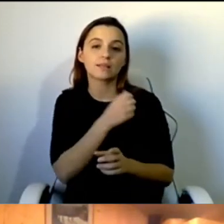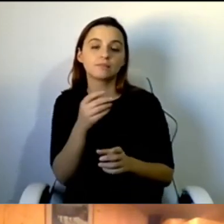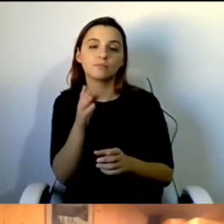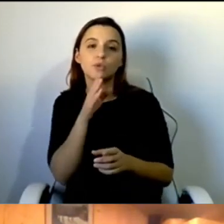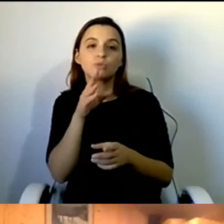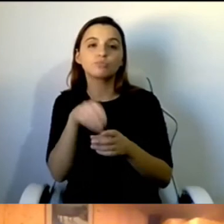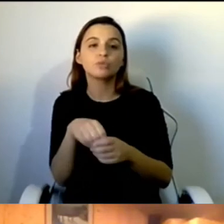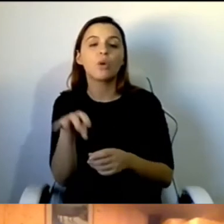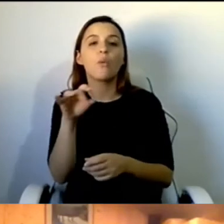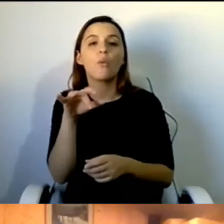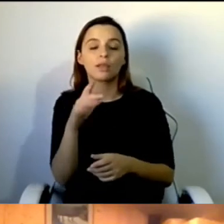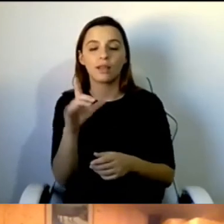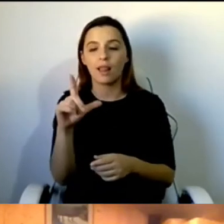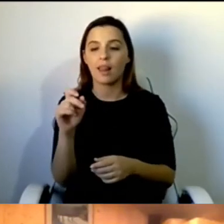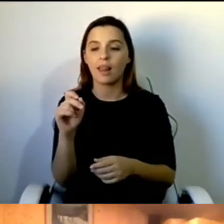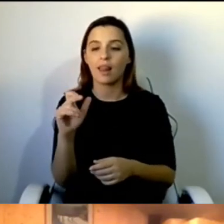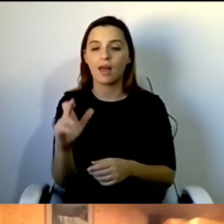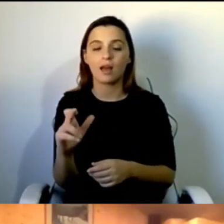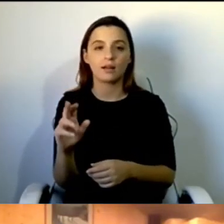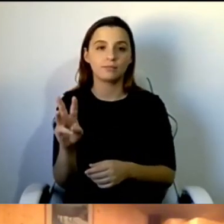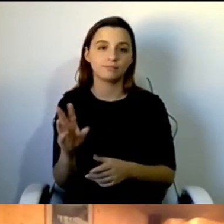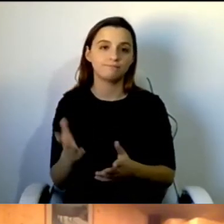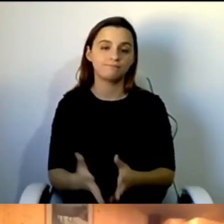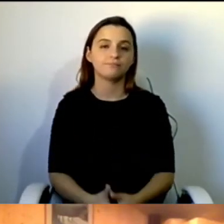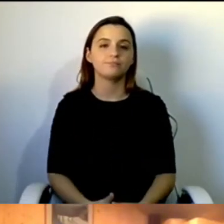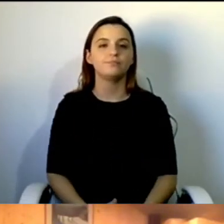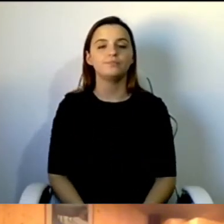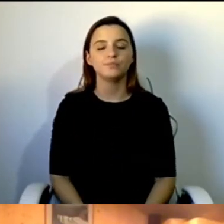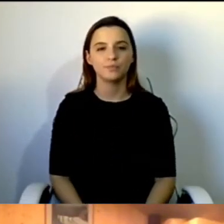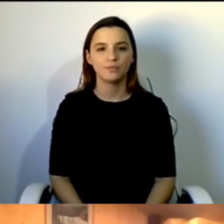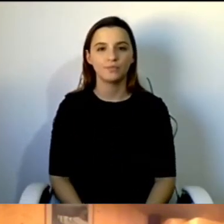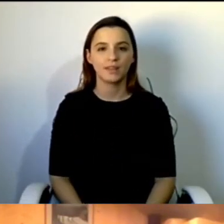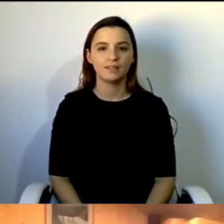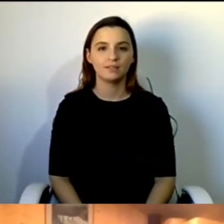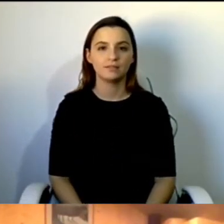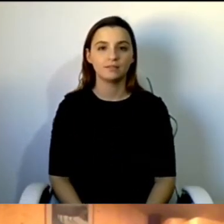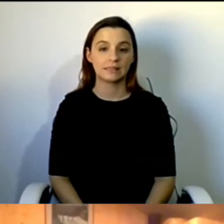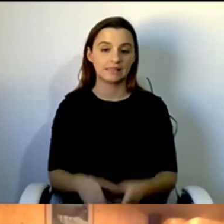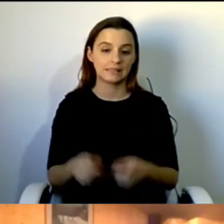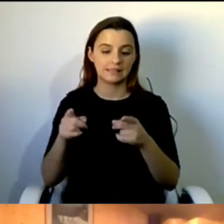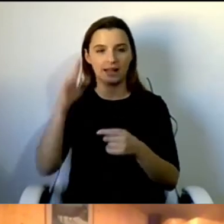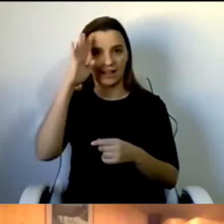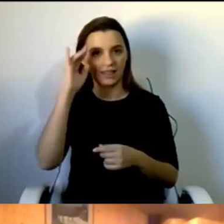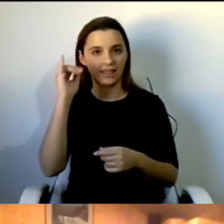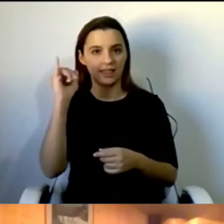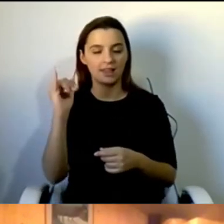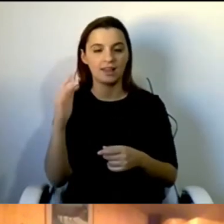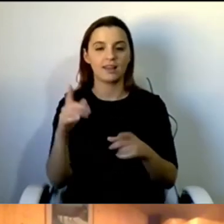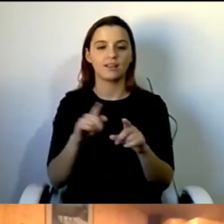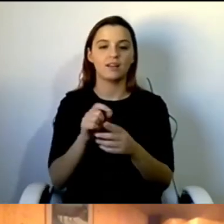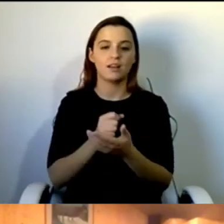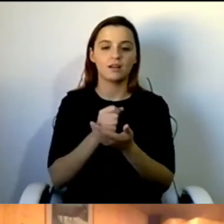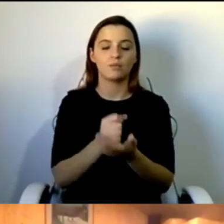And then this idea about independent living and personal assistance and was introduced